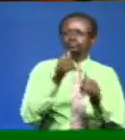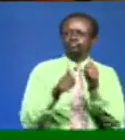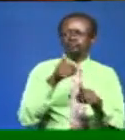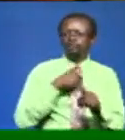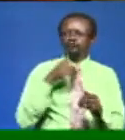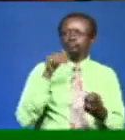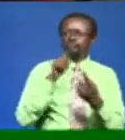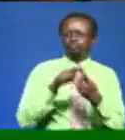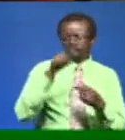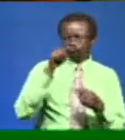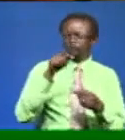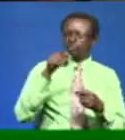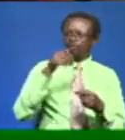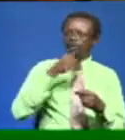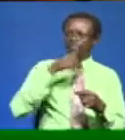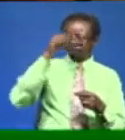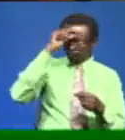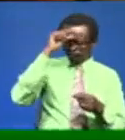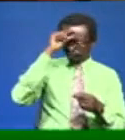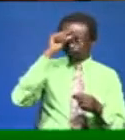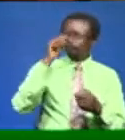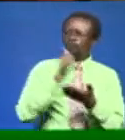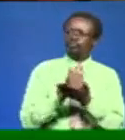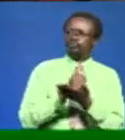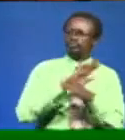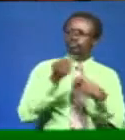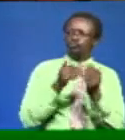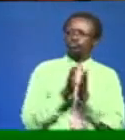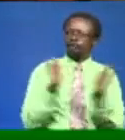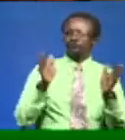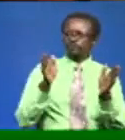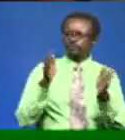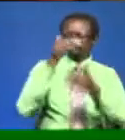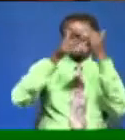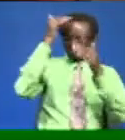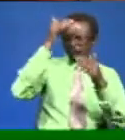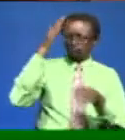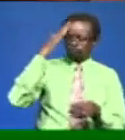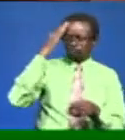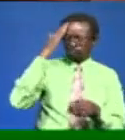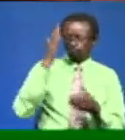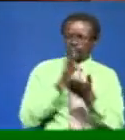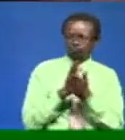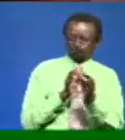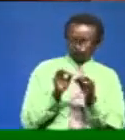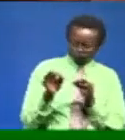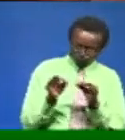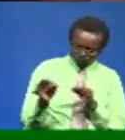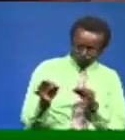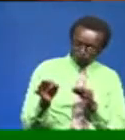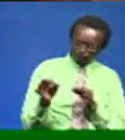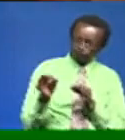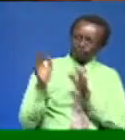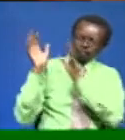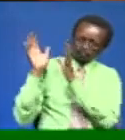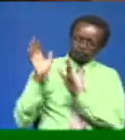financially evaluate and audit all public universities to ascertain the extent of their debt burden. Two,